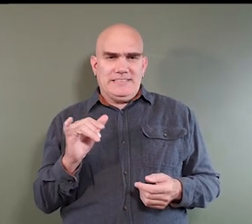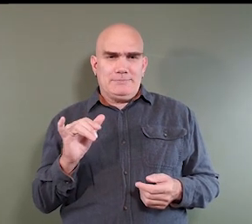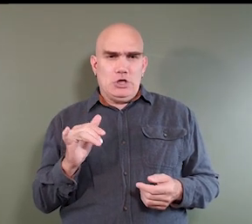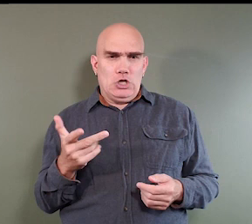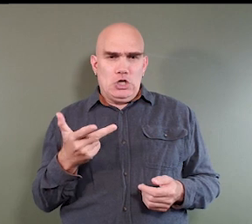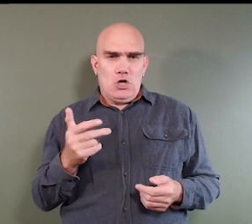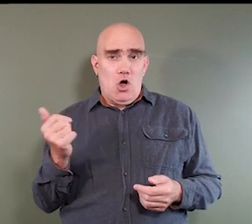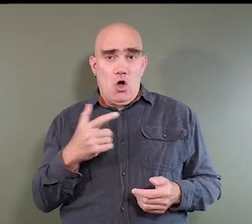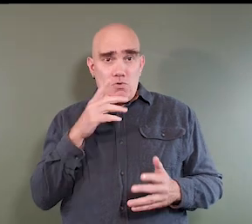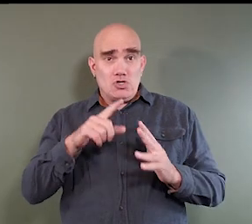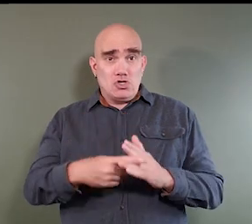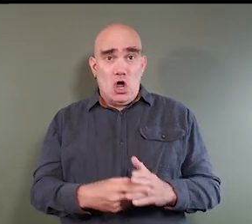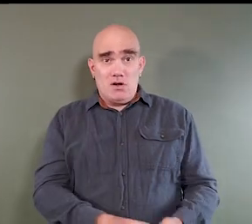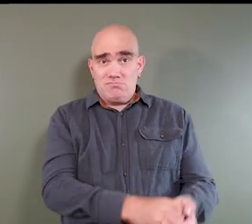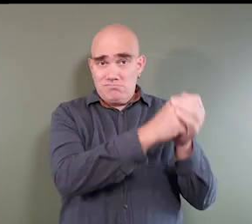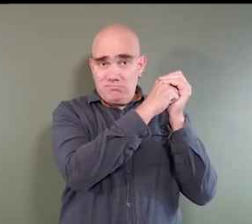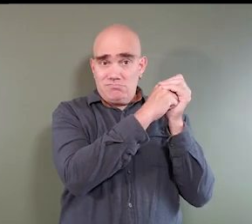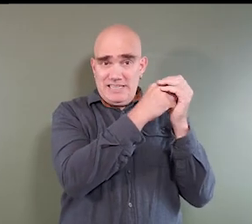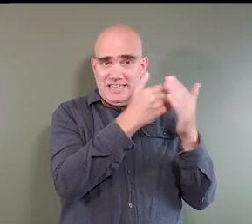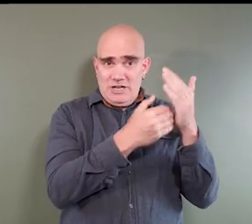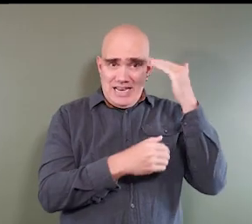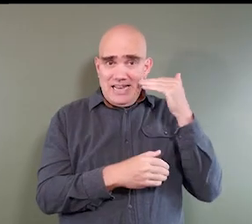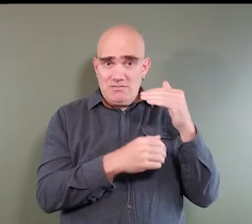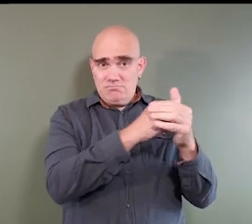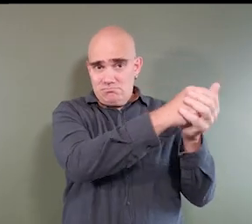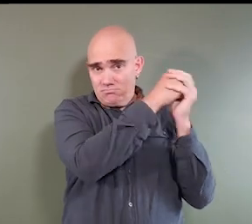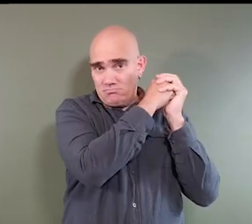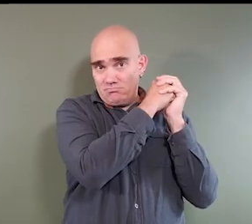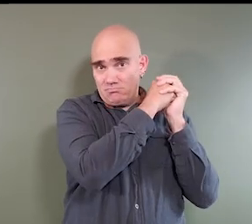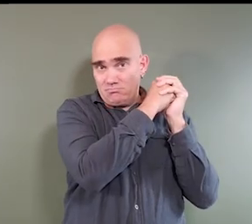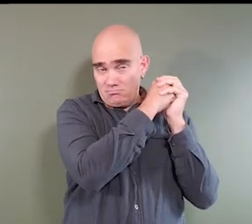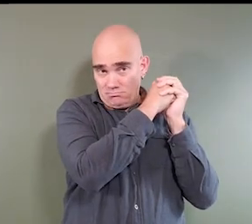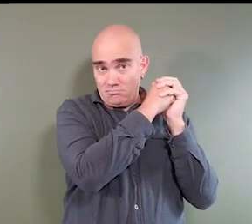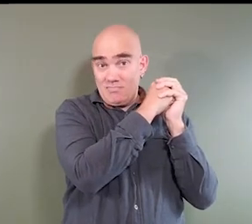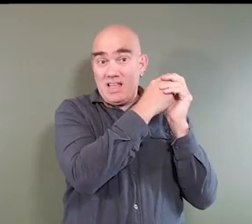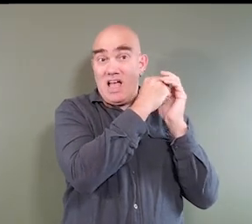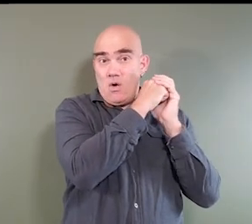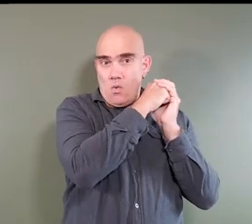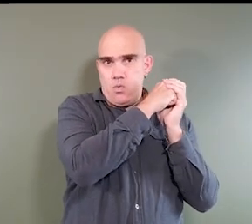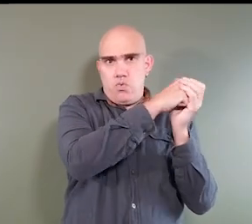starting out behind our head. Both hands are behind our head, and we're swinging all the way out in front of us.